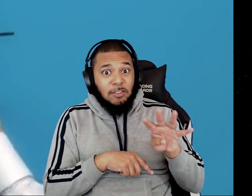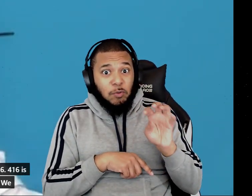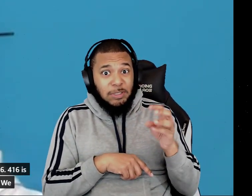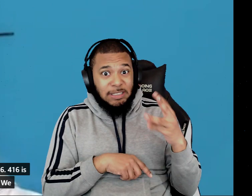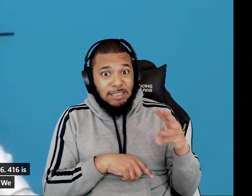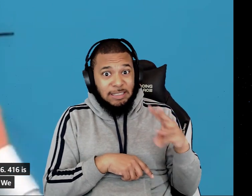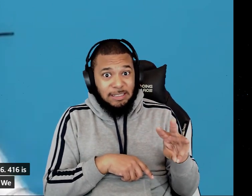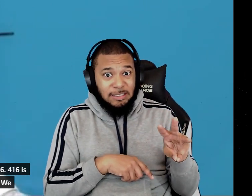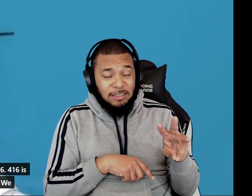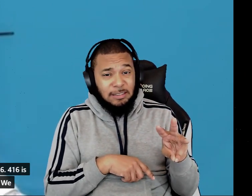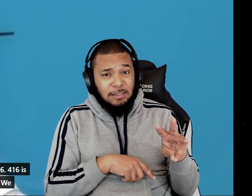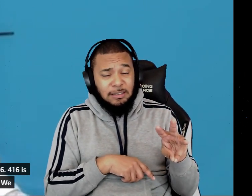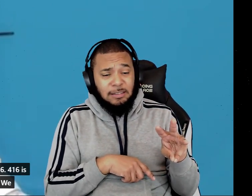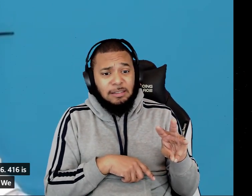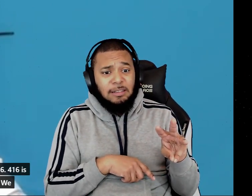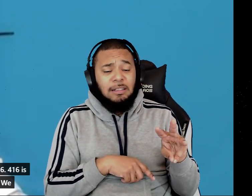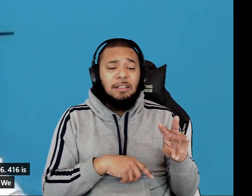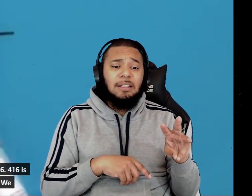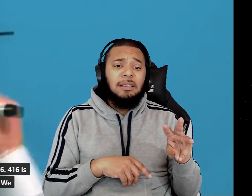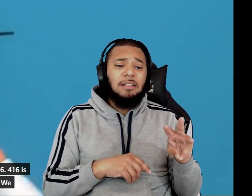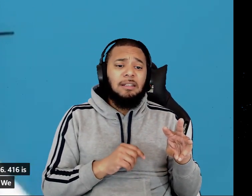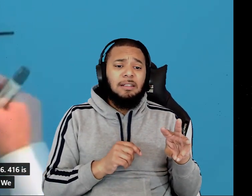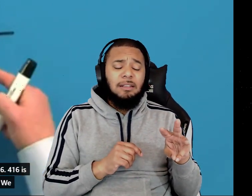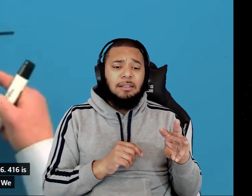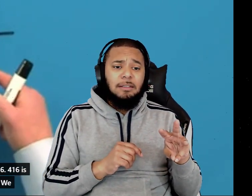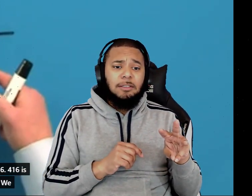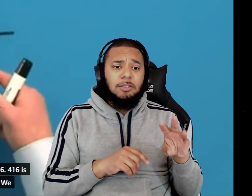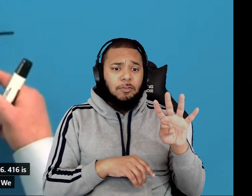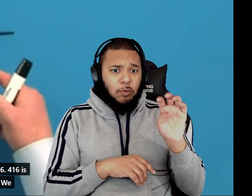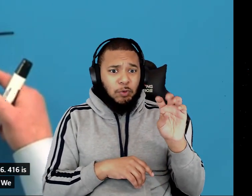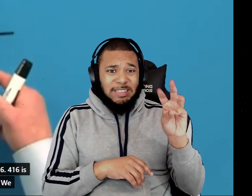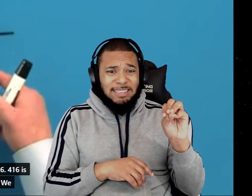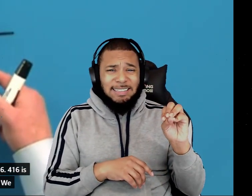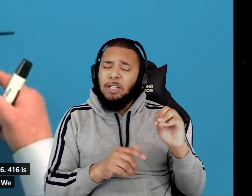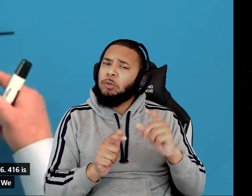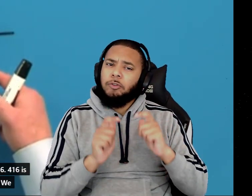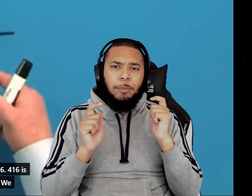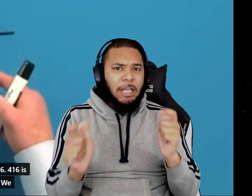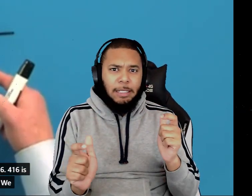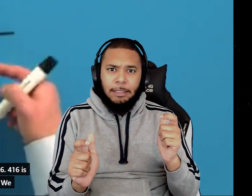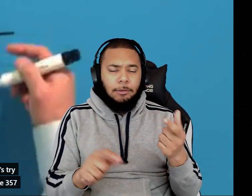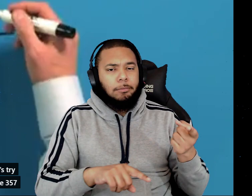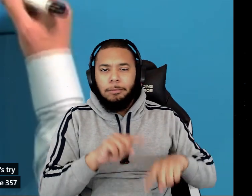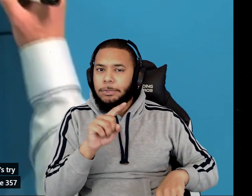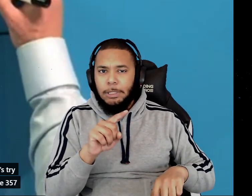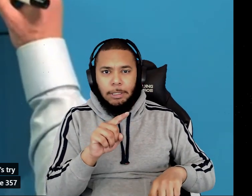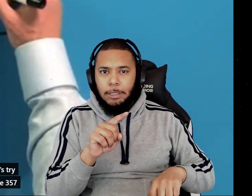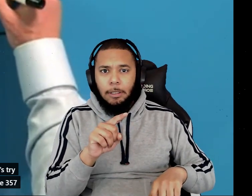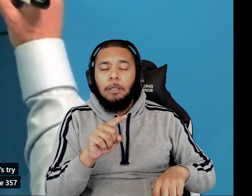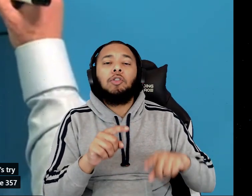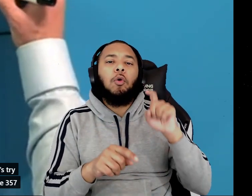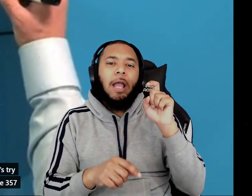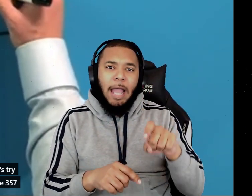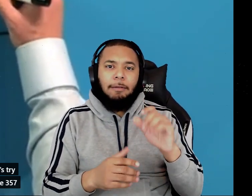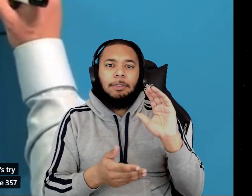Right? Because we add these together, we get 416. So 416 is too big, so we can't write 8. We have to write